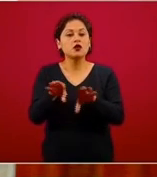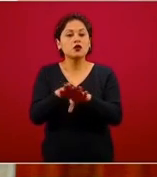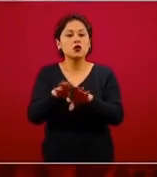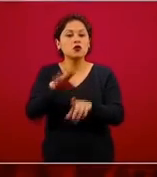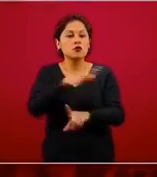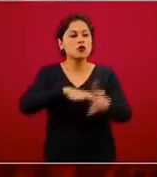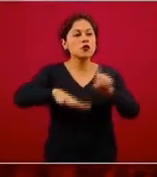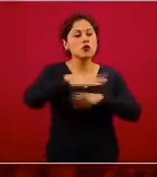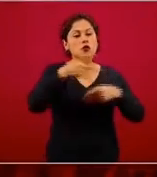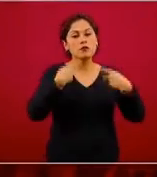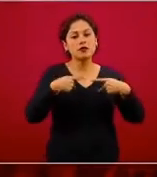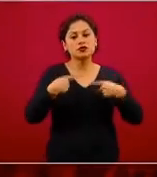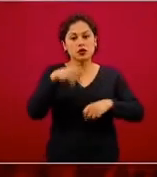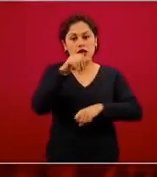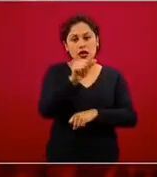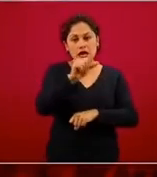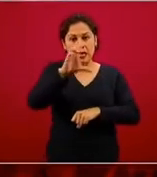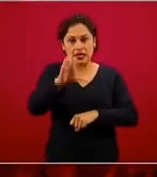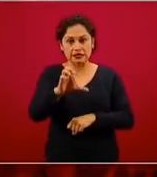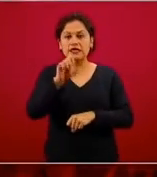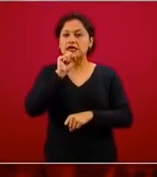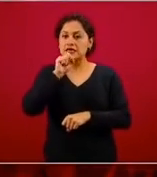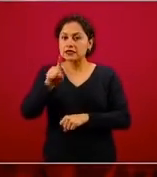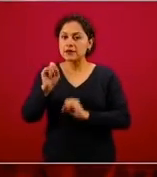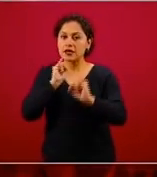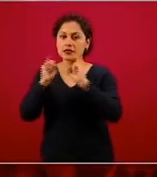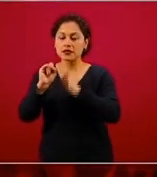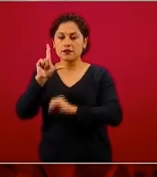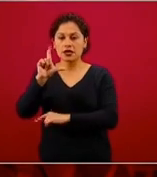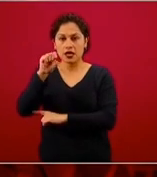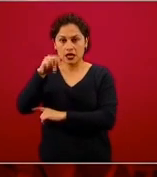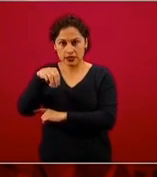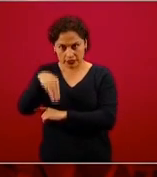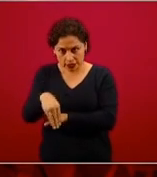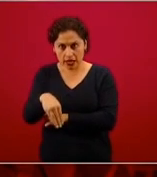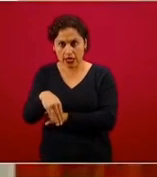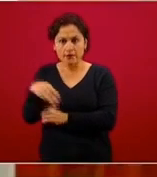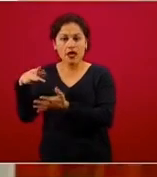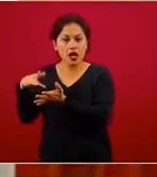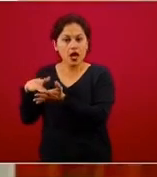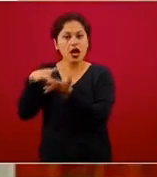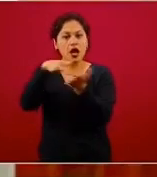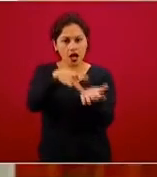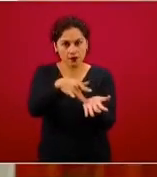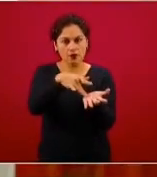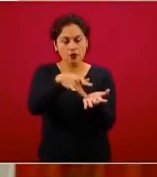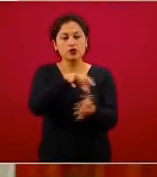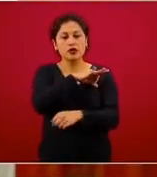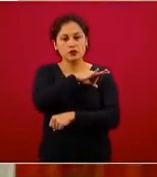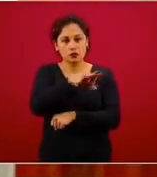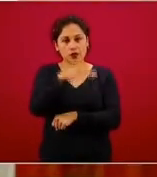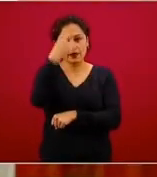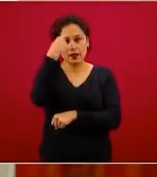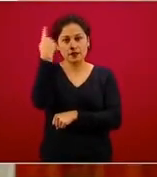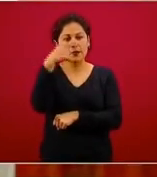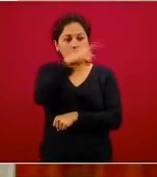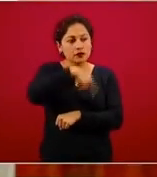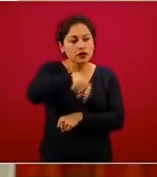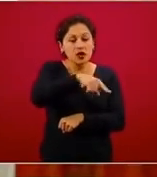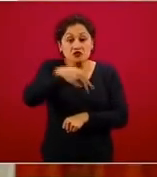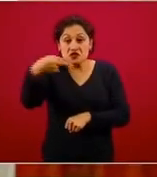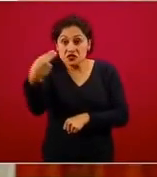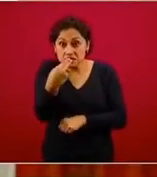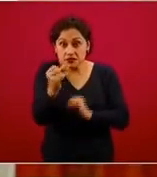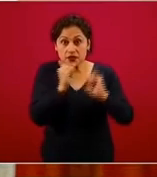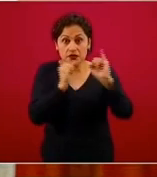this connection with civil society is going to work so that Mexican Sign Language interpreters can support us